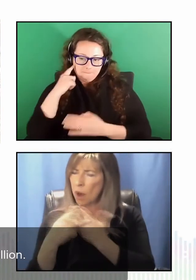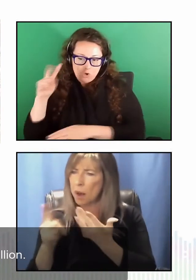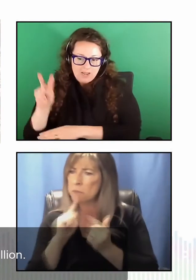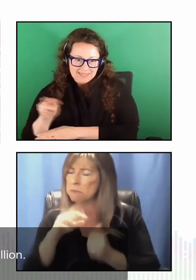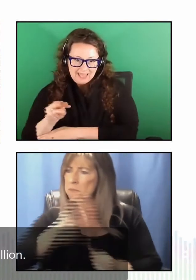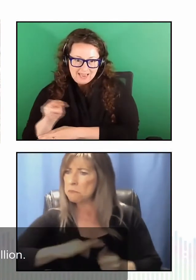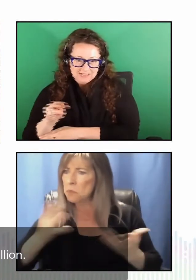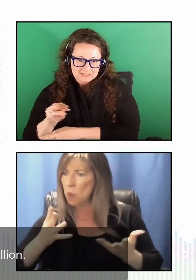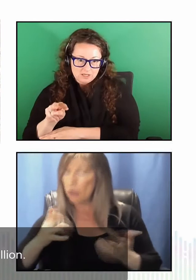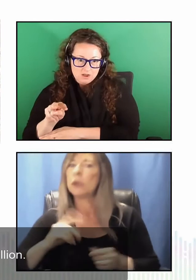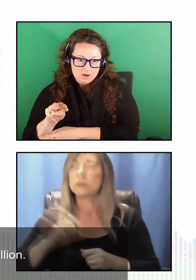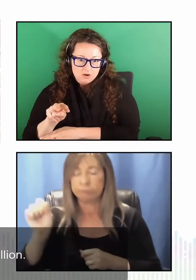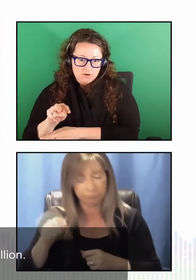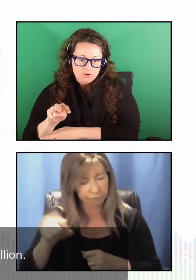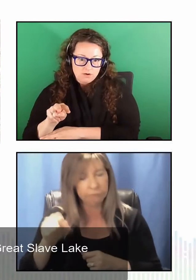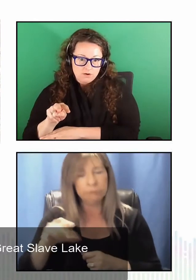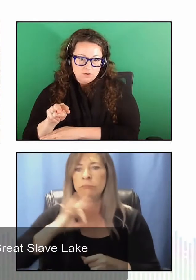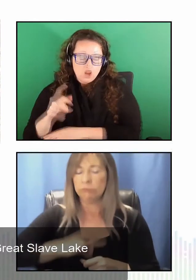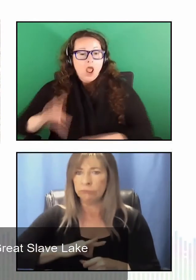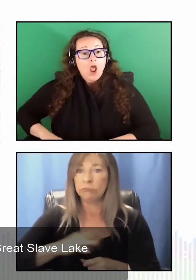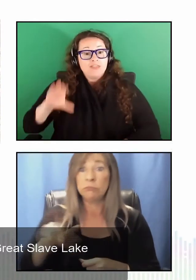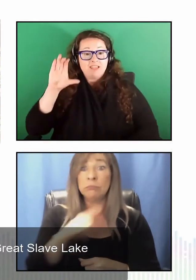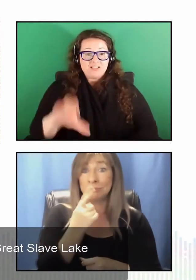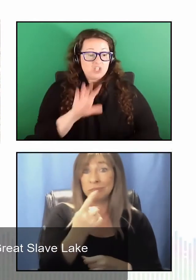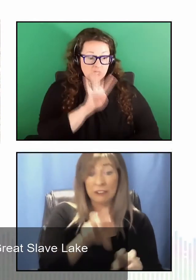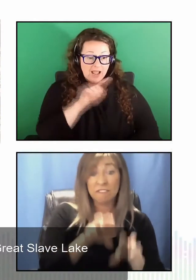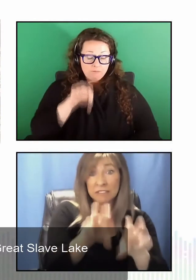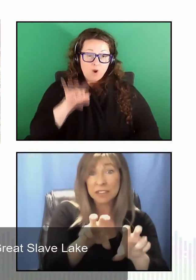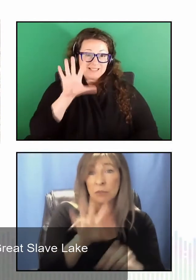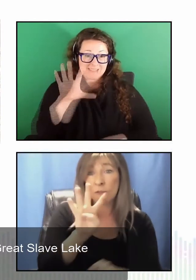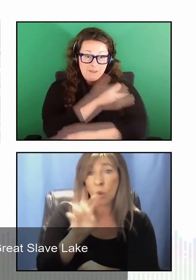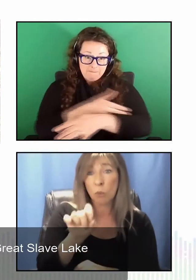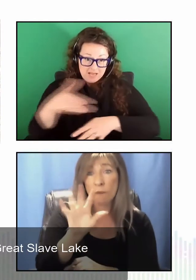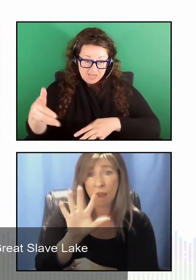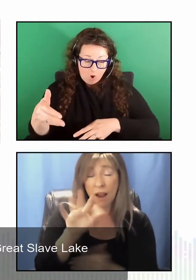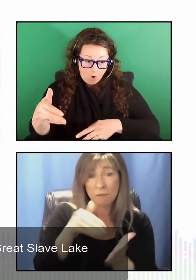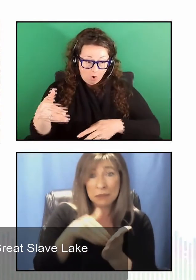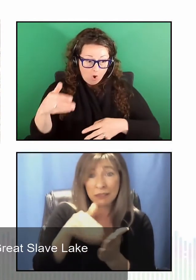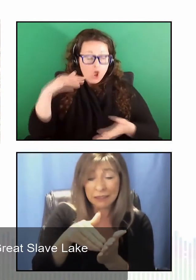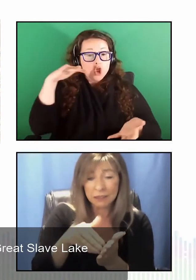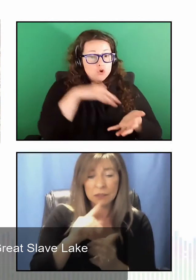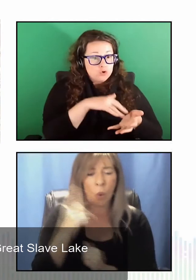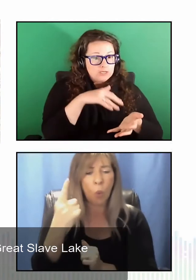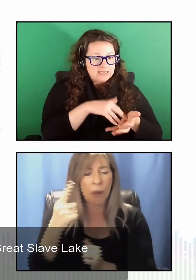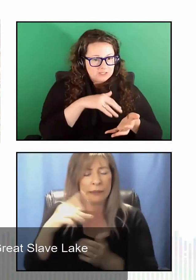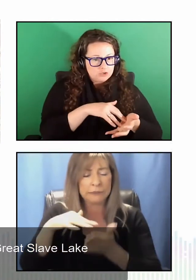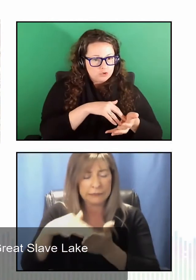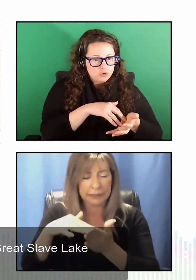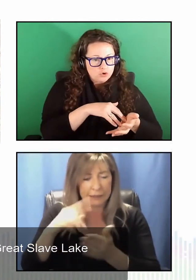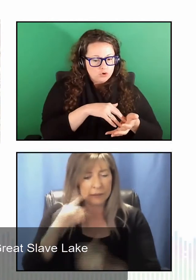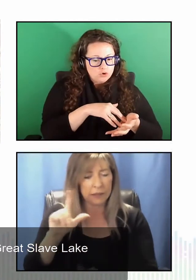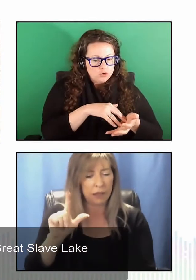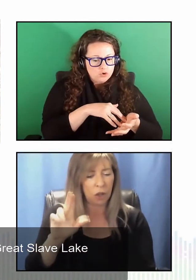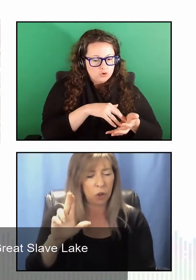an investment of 4.5 million. One study found that the Tsuutsoke Guardians on Great